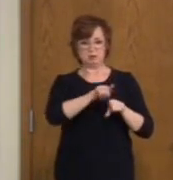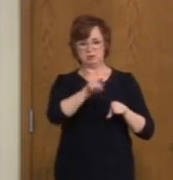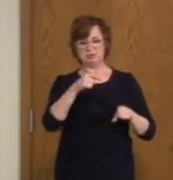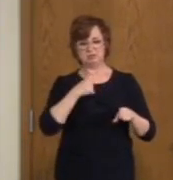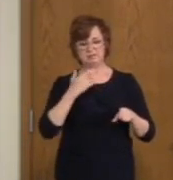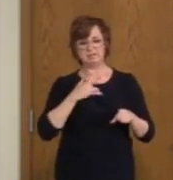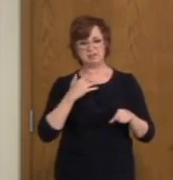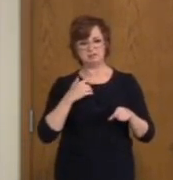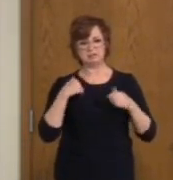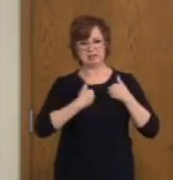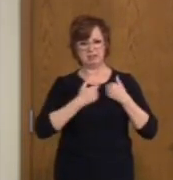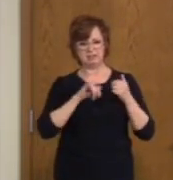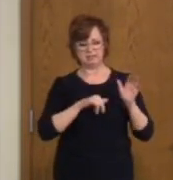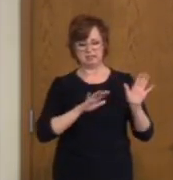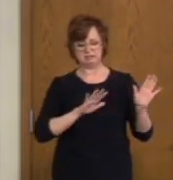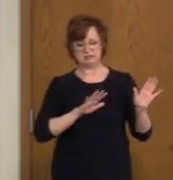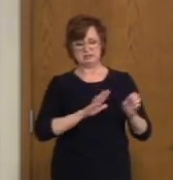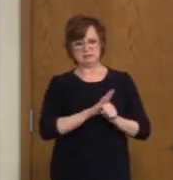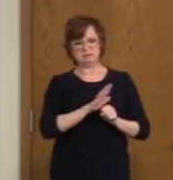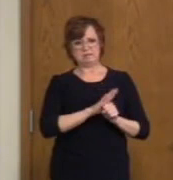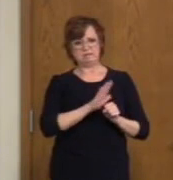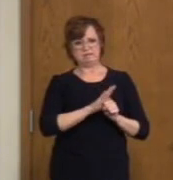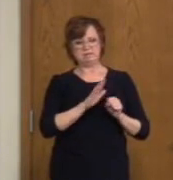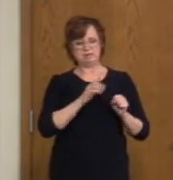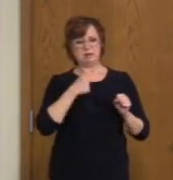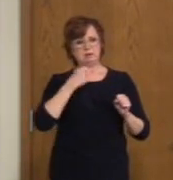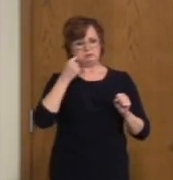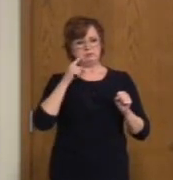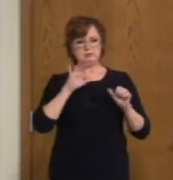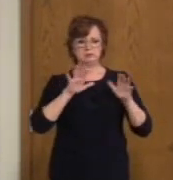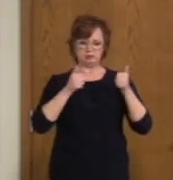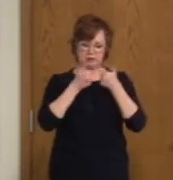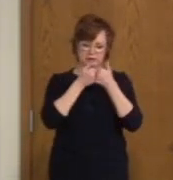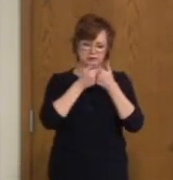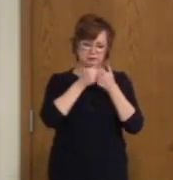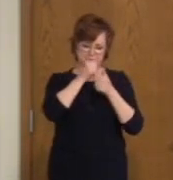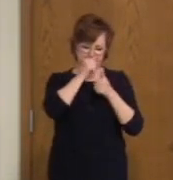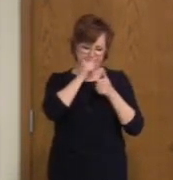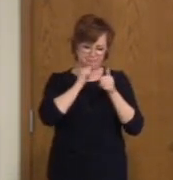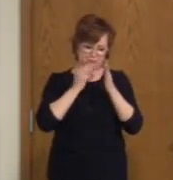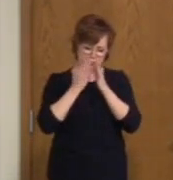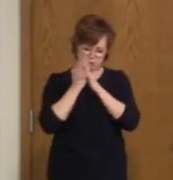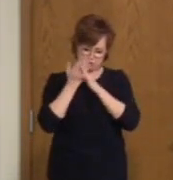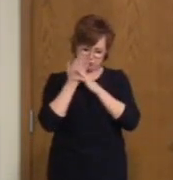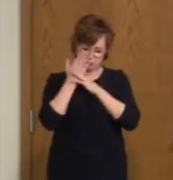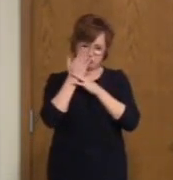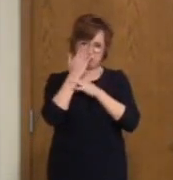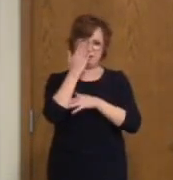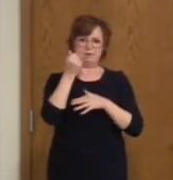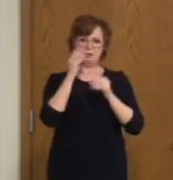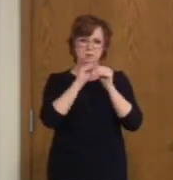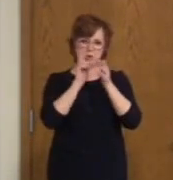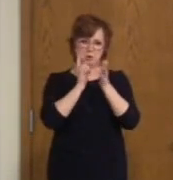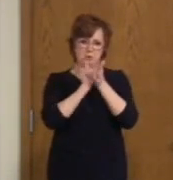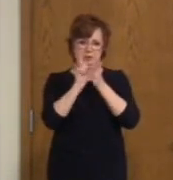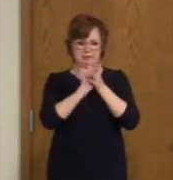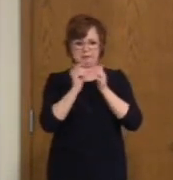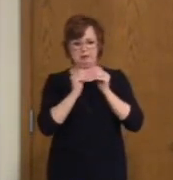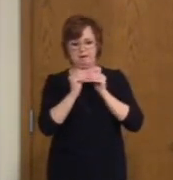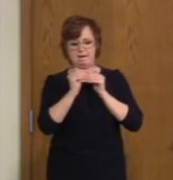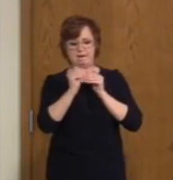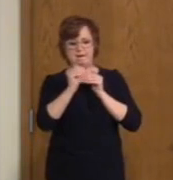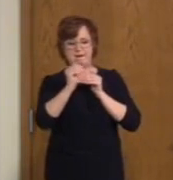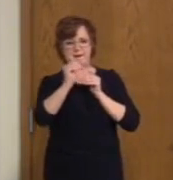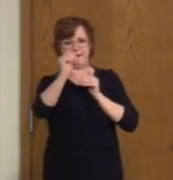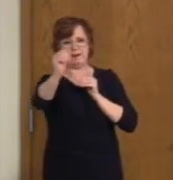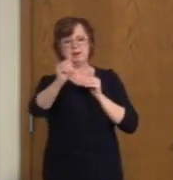we need everyone just to come together for these last few weeks to ensure that we are keeping ourselves and our family safe until such time that we